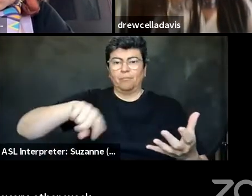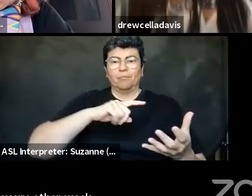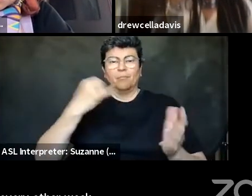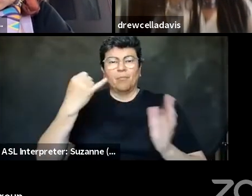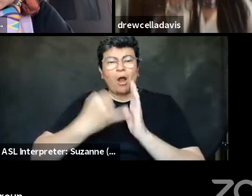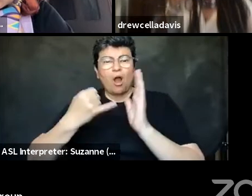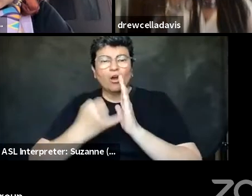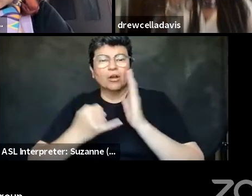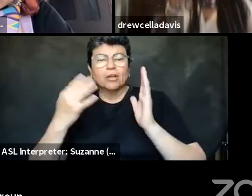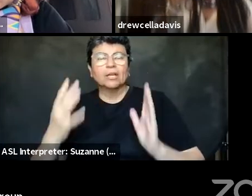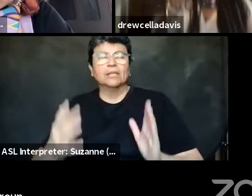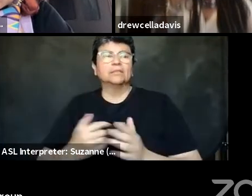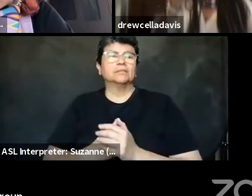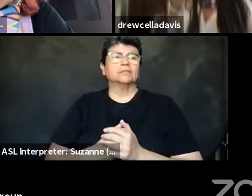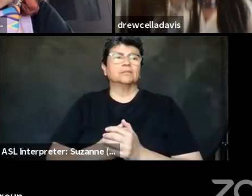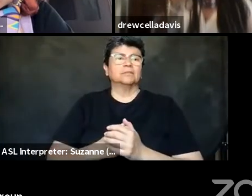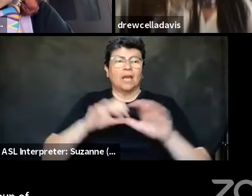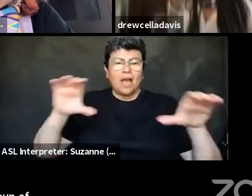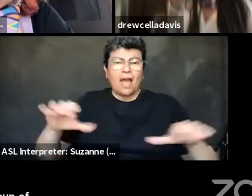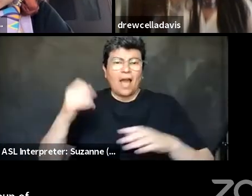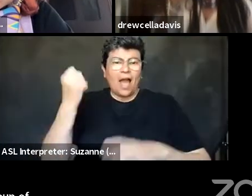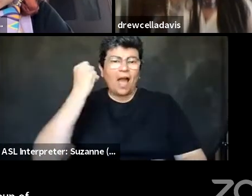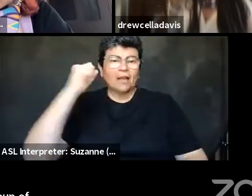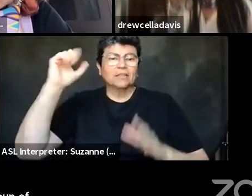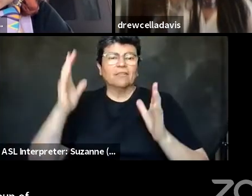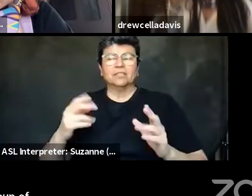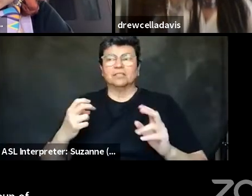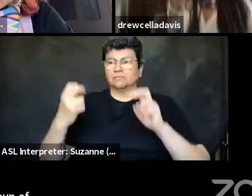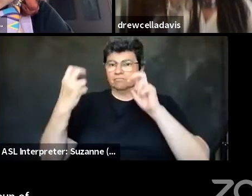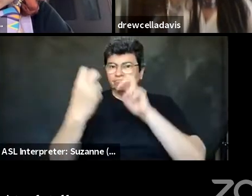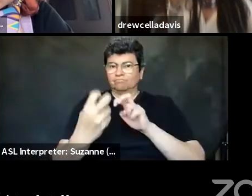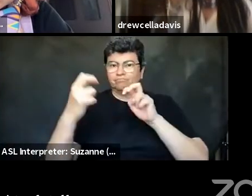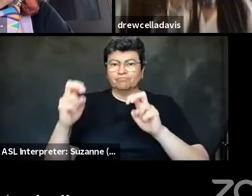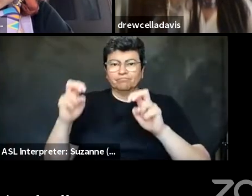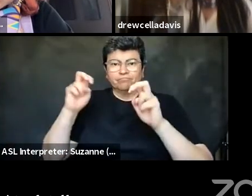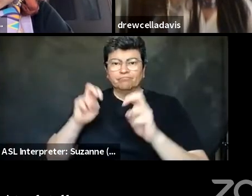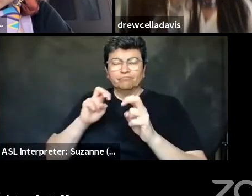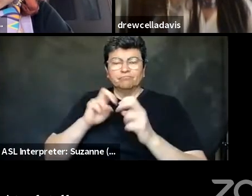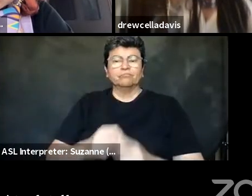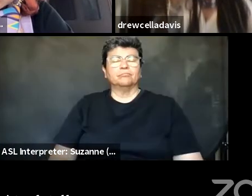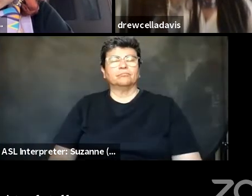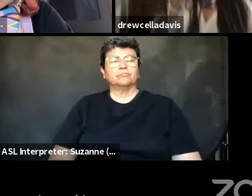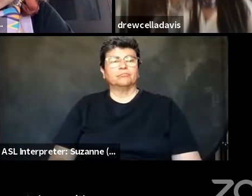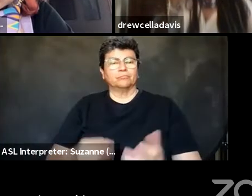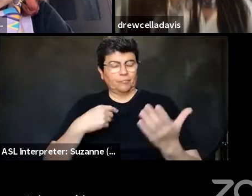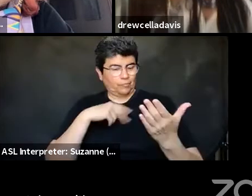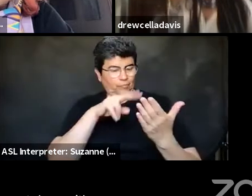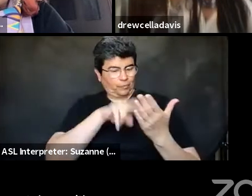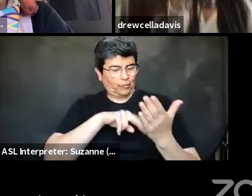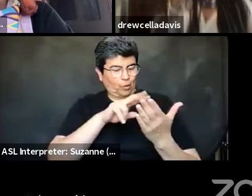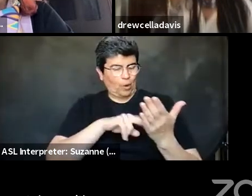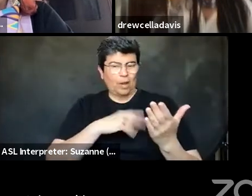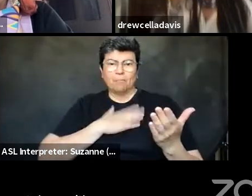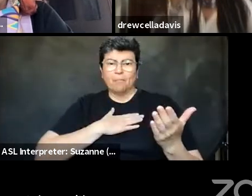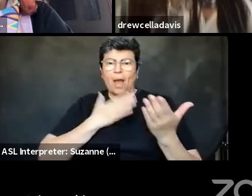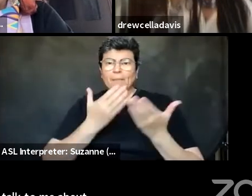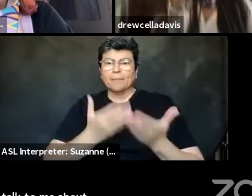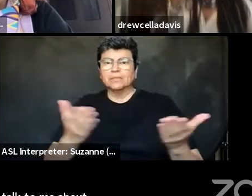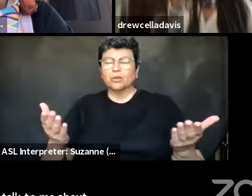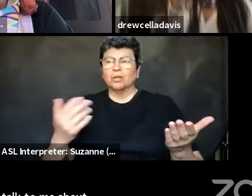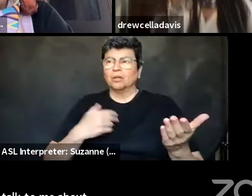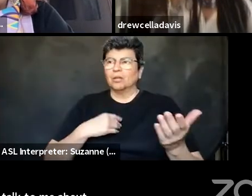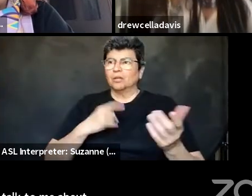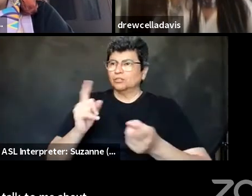artists and activists have sat down with me, read my material, talked to me about what I